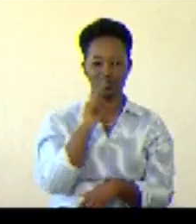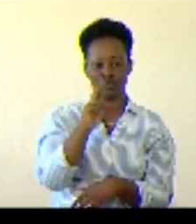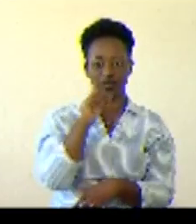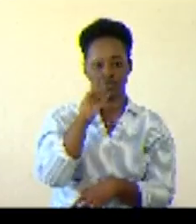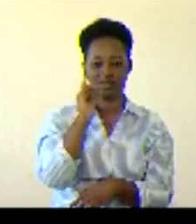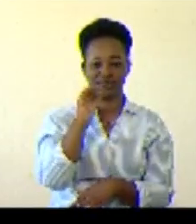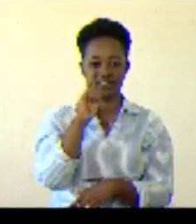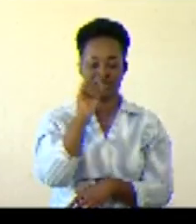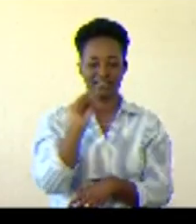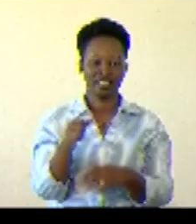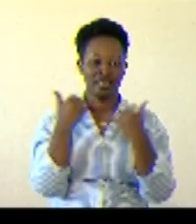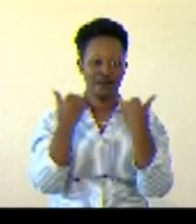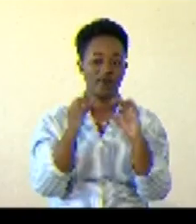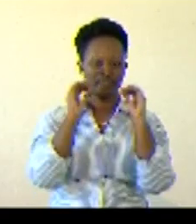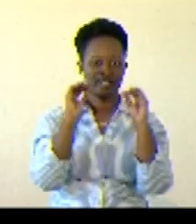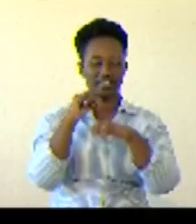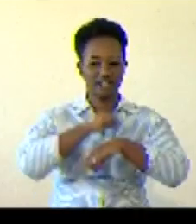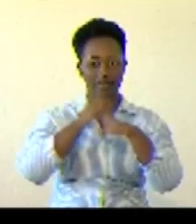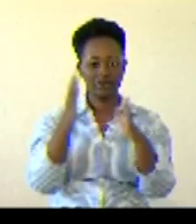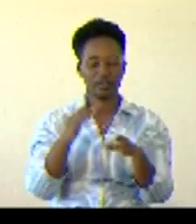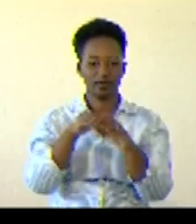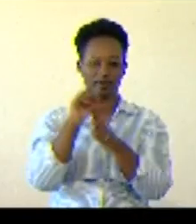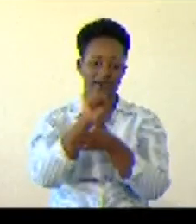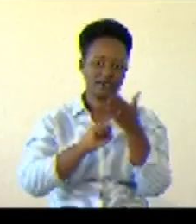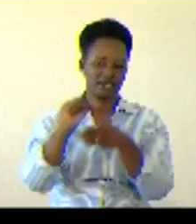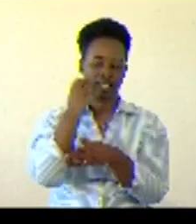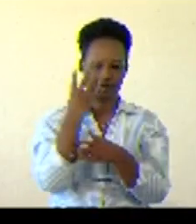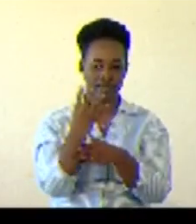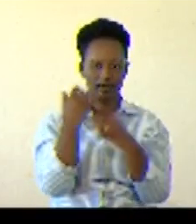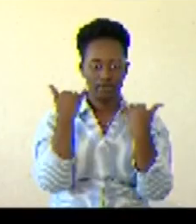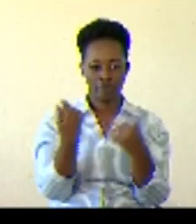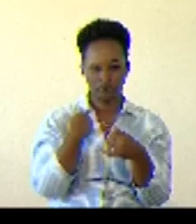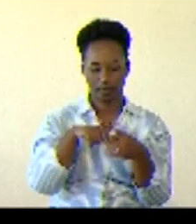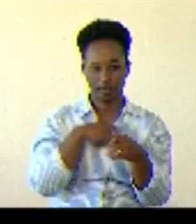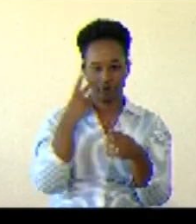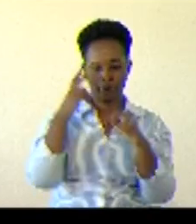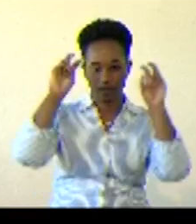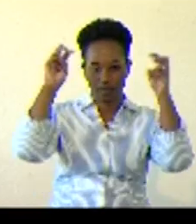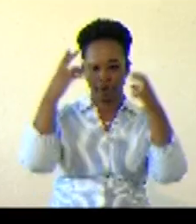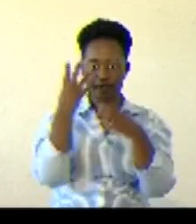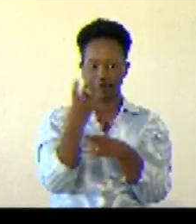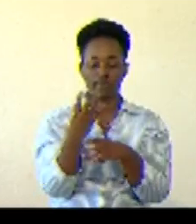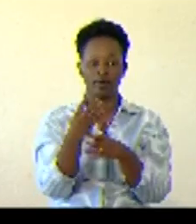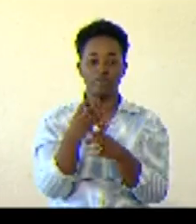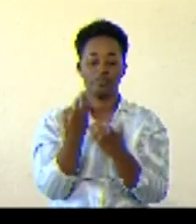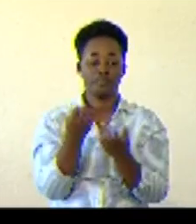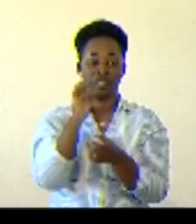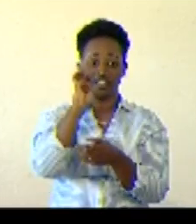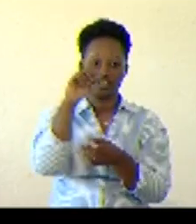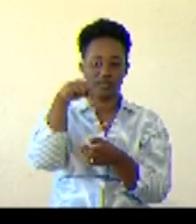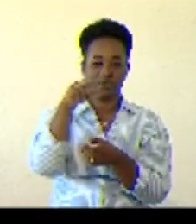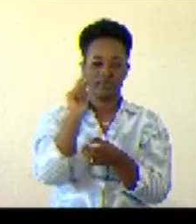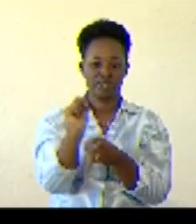4 students, Economics. And we are still on our Unit 4, which is Equations and Fractions in